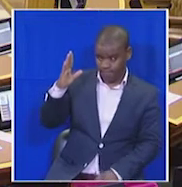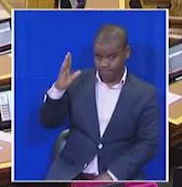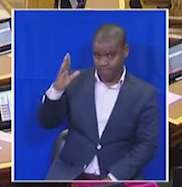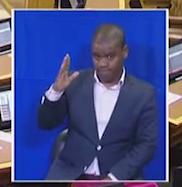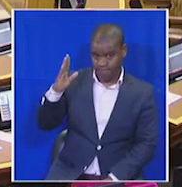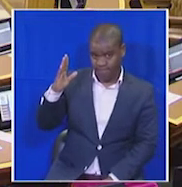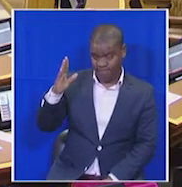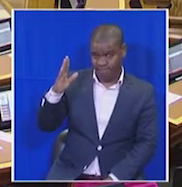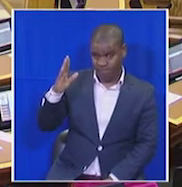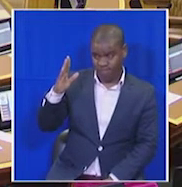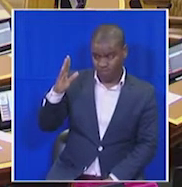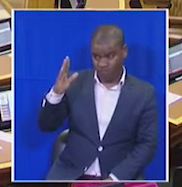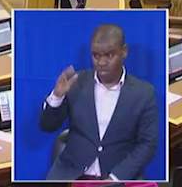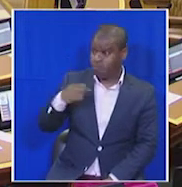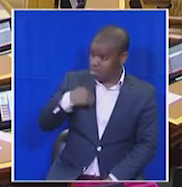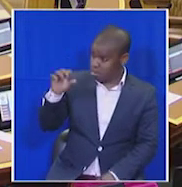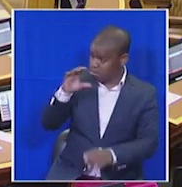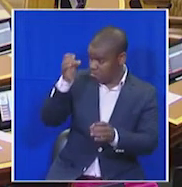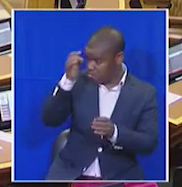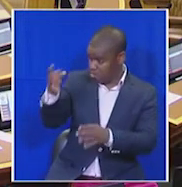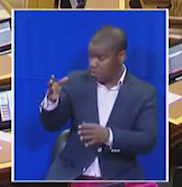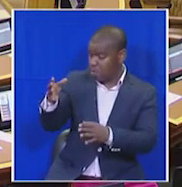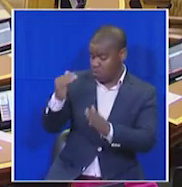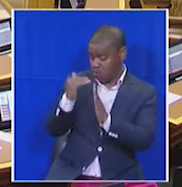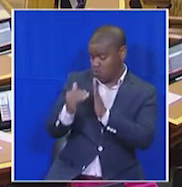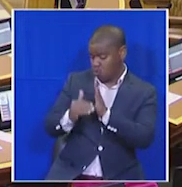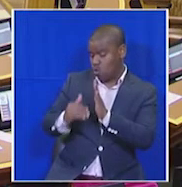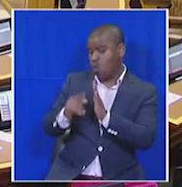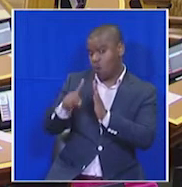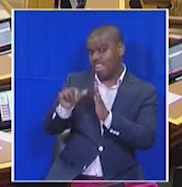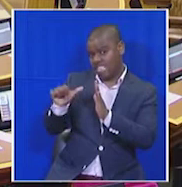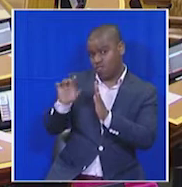Speaker, may I address you in terms of Rule 26(4) of the Rules of the National Assembly?